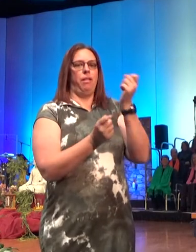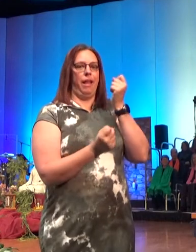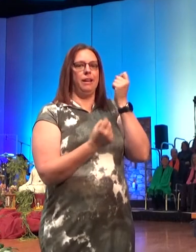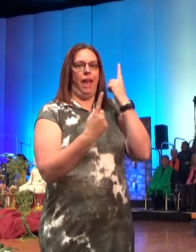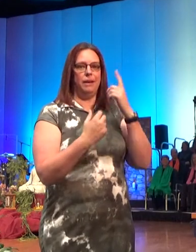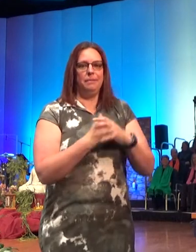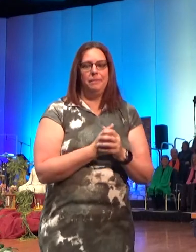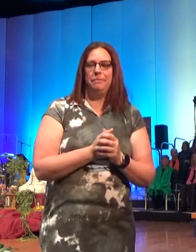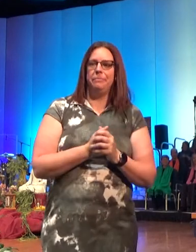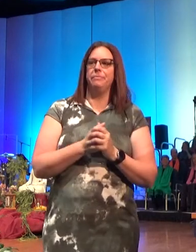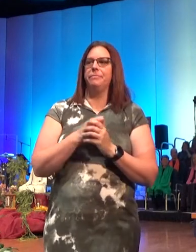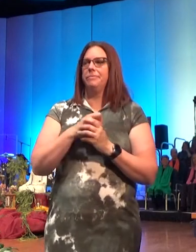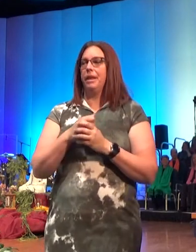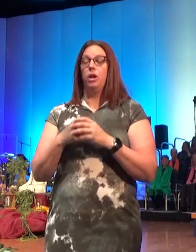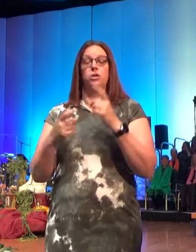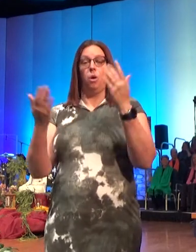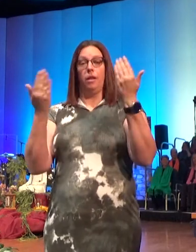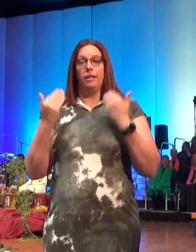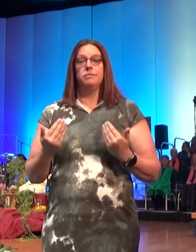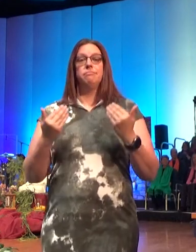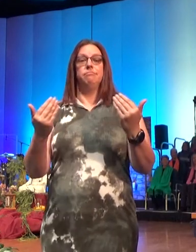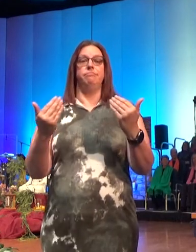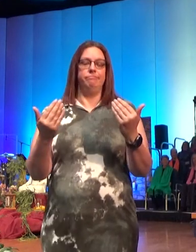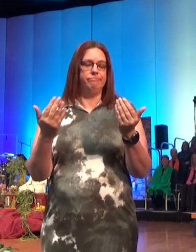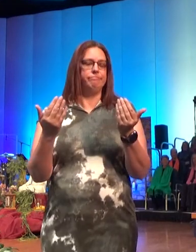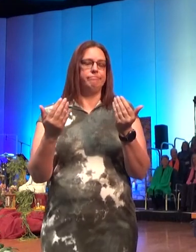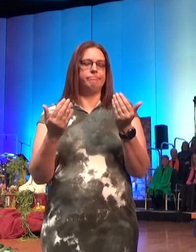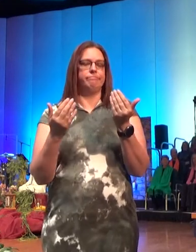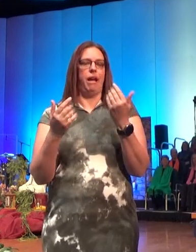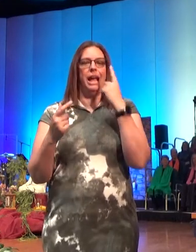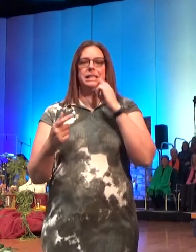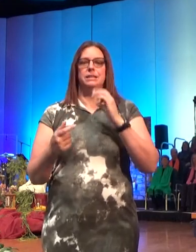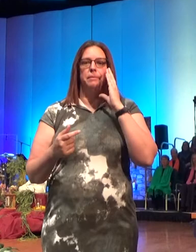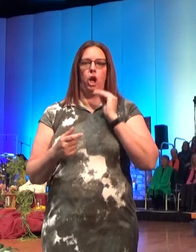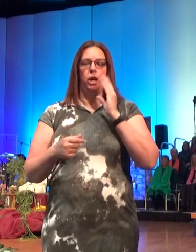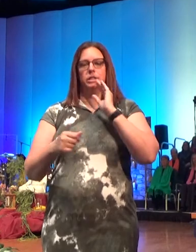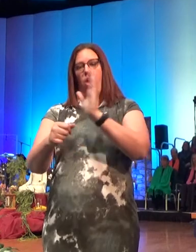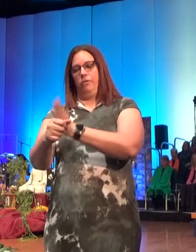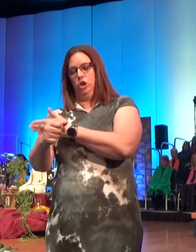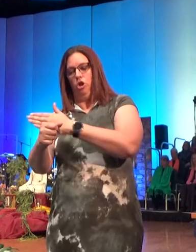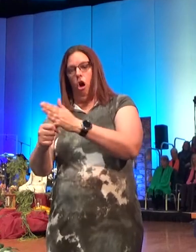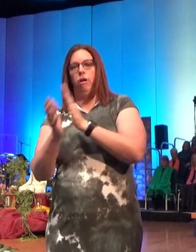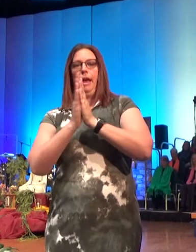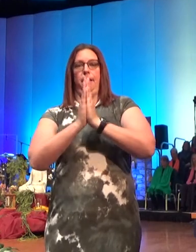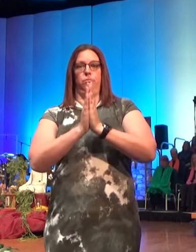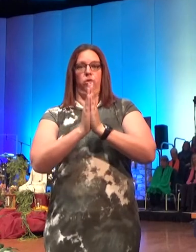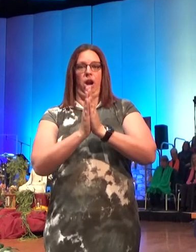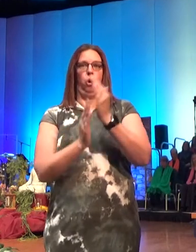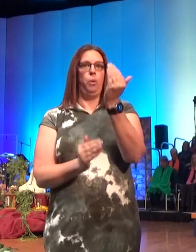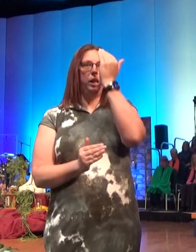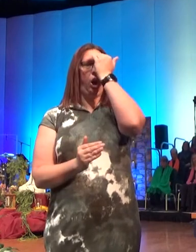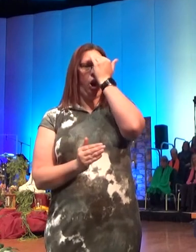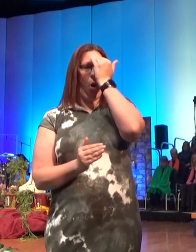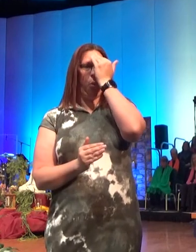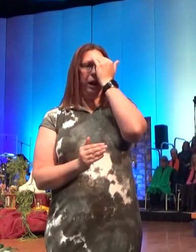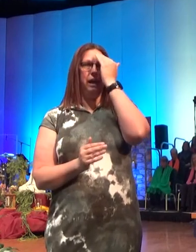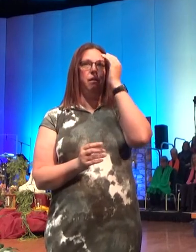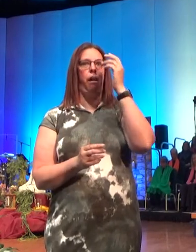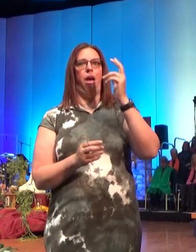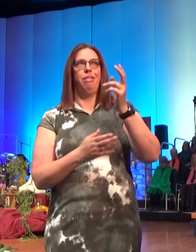heart today, let us move into this experience of song and of prayer, knowing that highest good, that highest